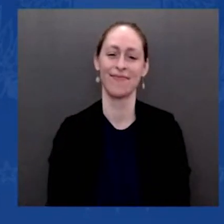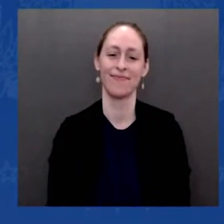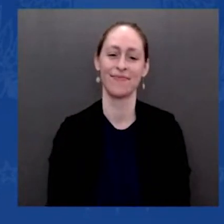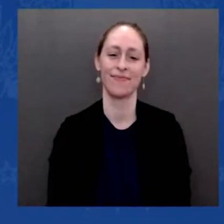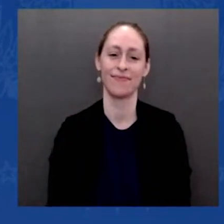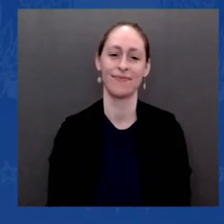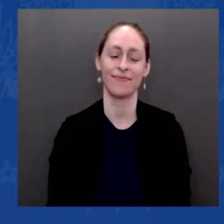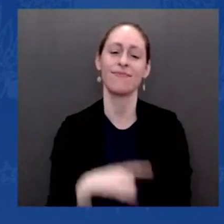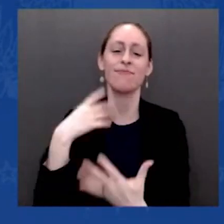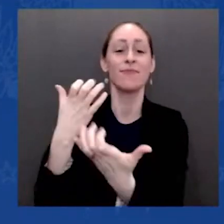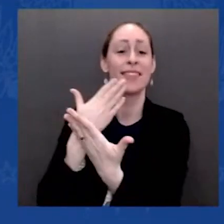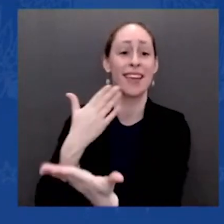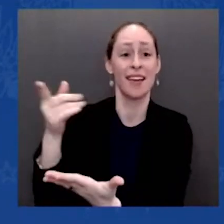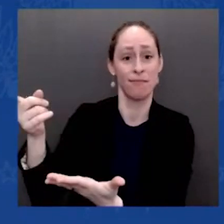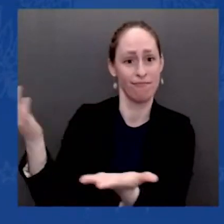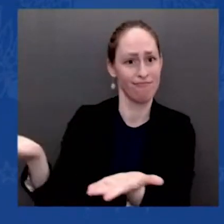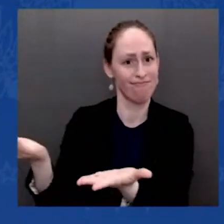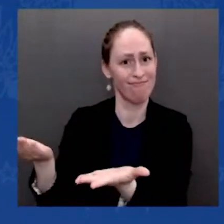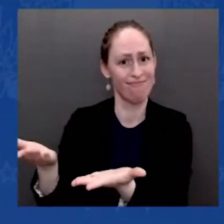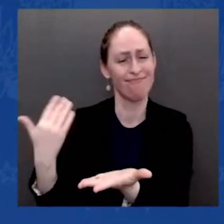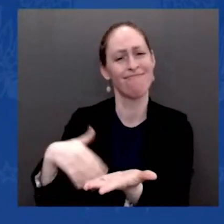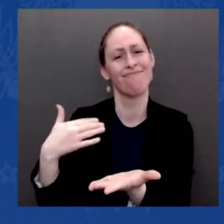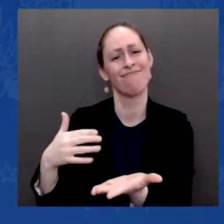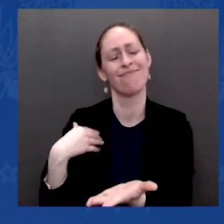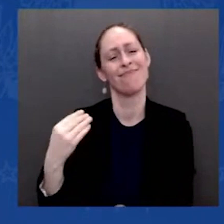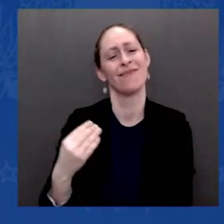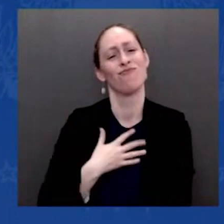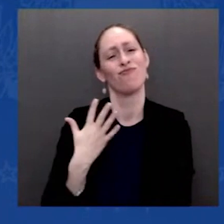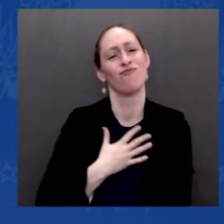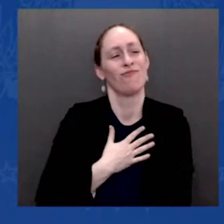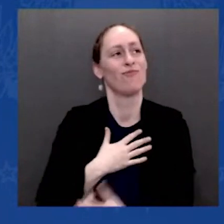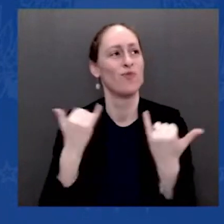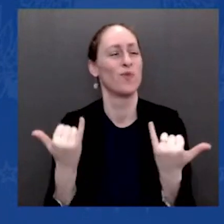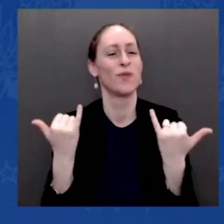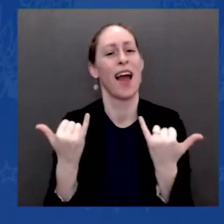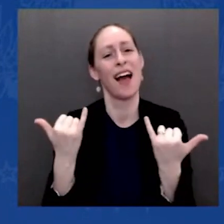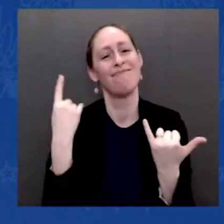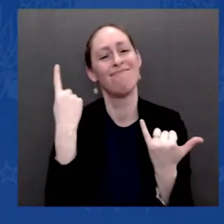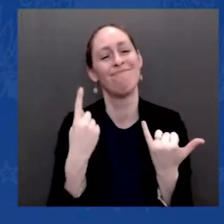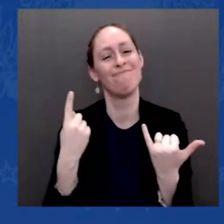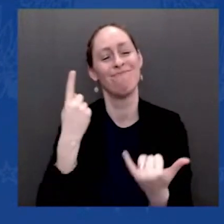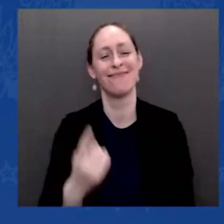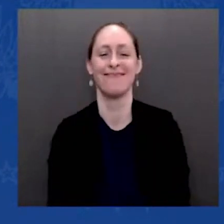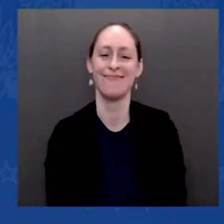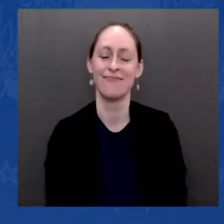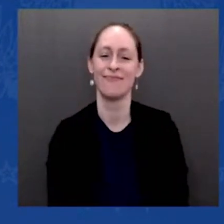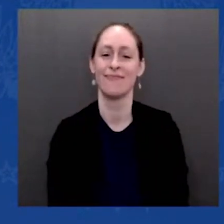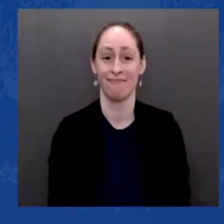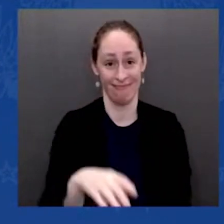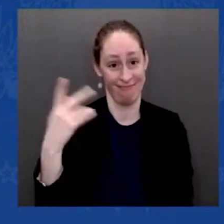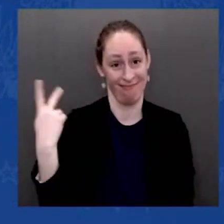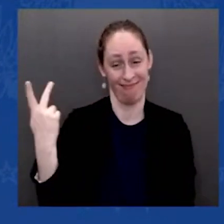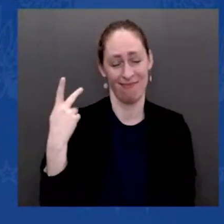bittersweet day for me. Justice Breyer and I go back a long way, all the way back to the mid-70s when he